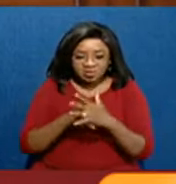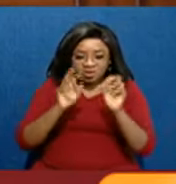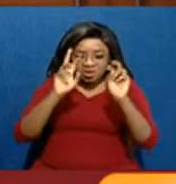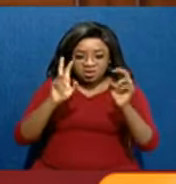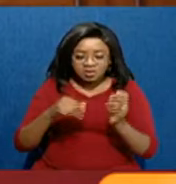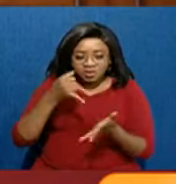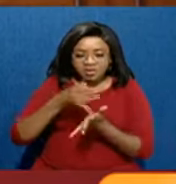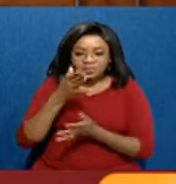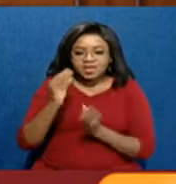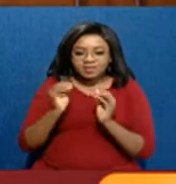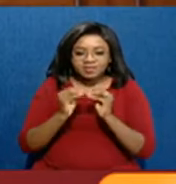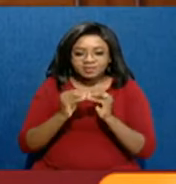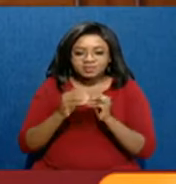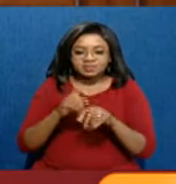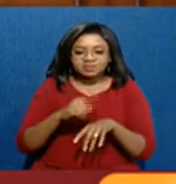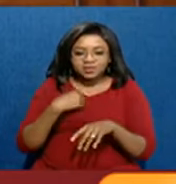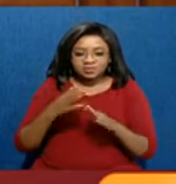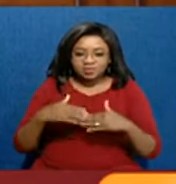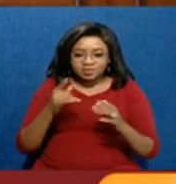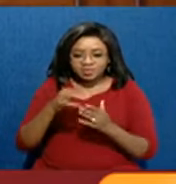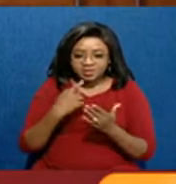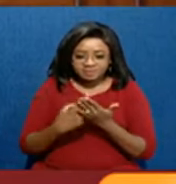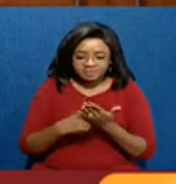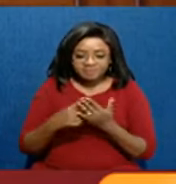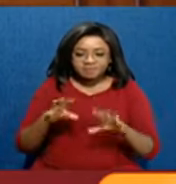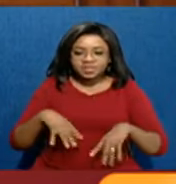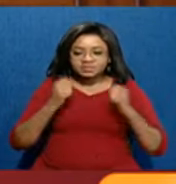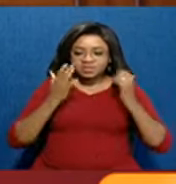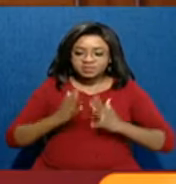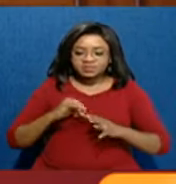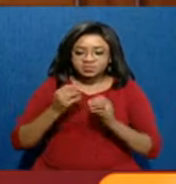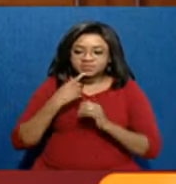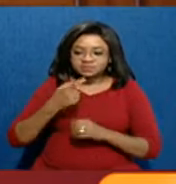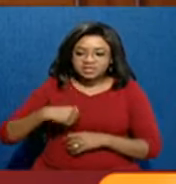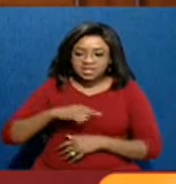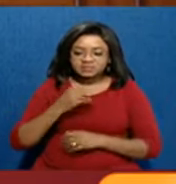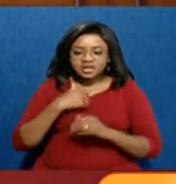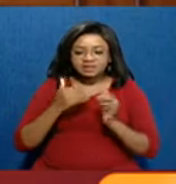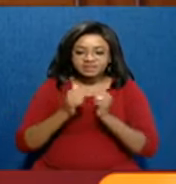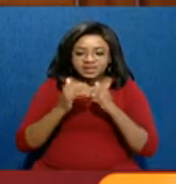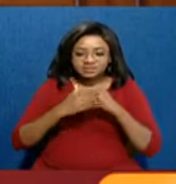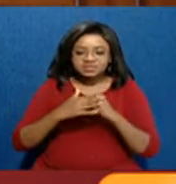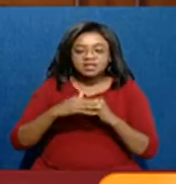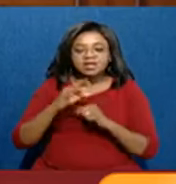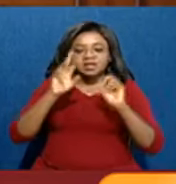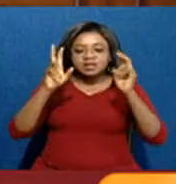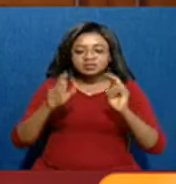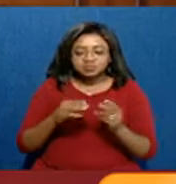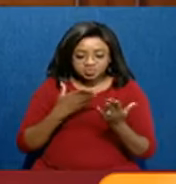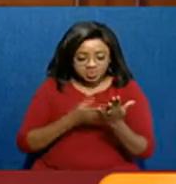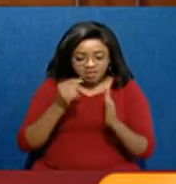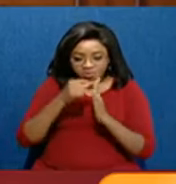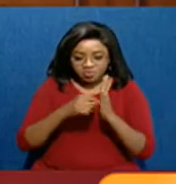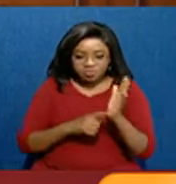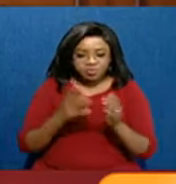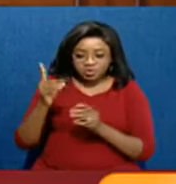this meeting. At the opening of this meeting, the conciliation chairman are telling us that there are 19 issues on the table that the doctors are hoping will